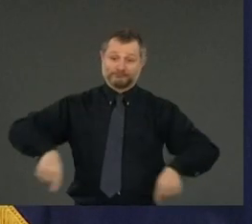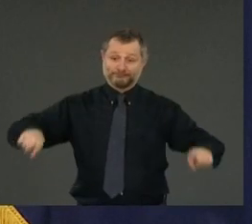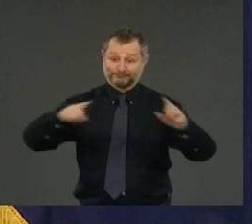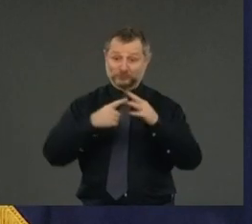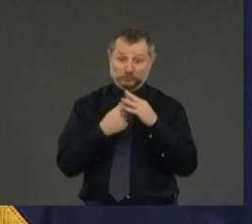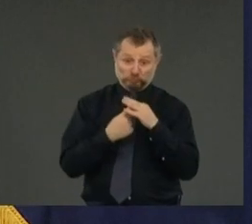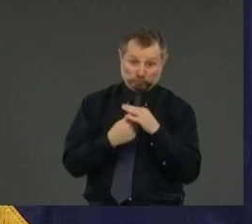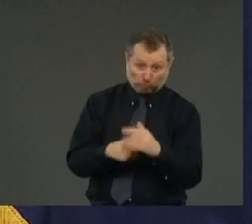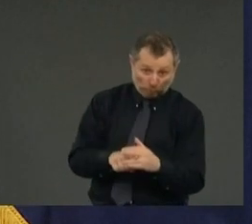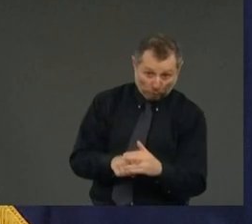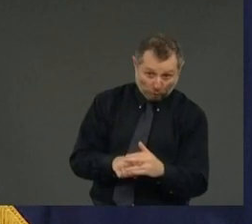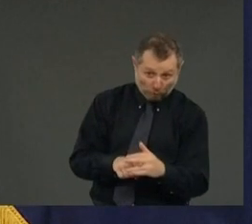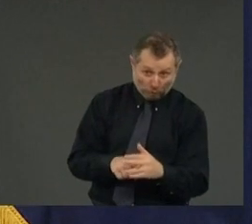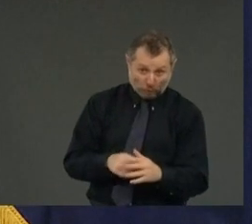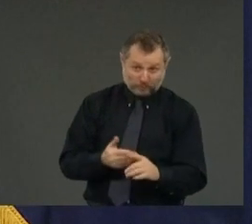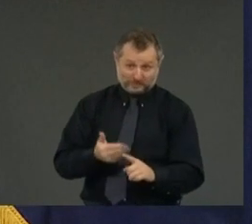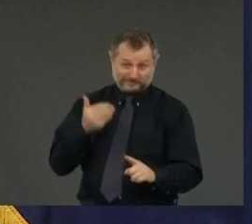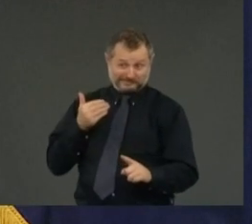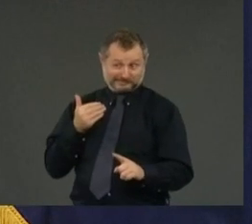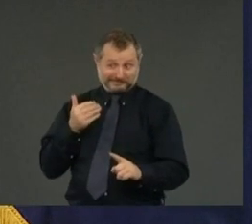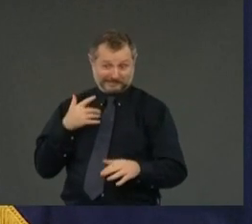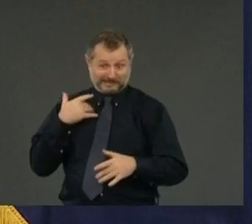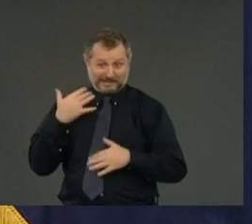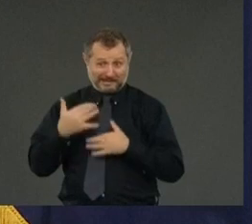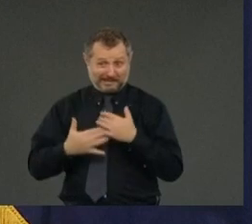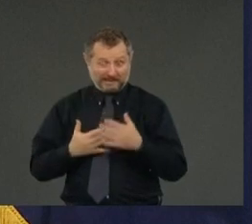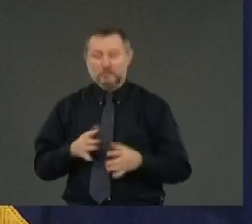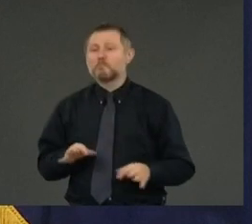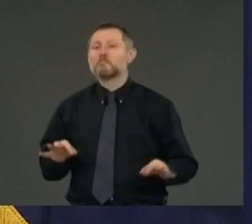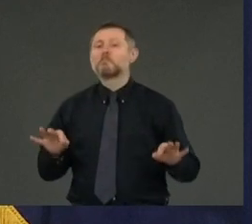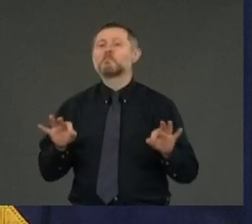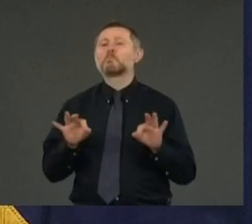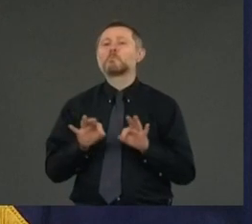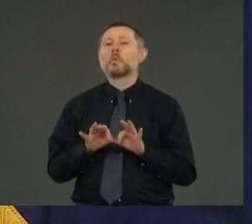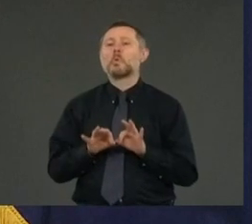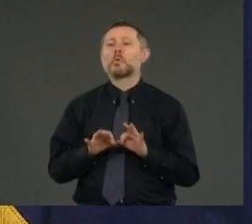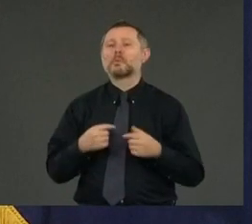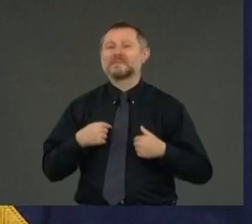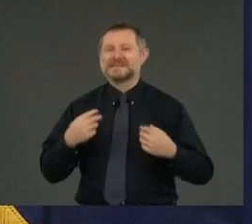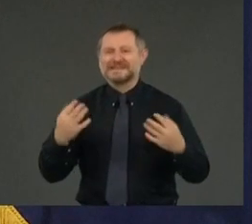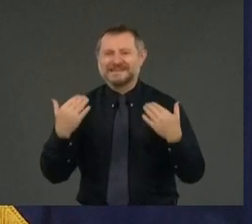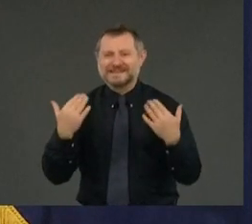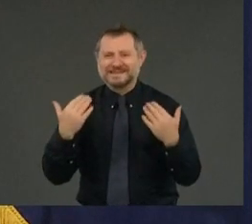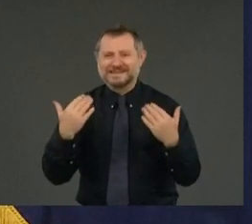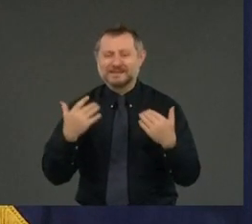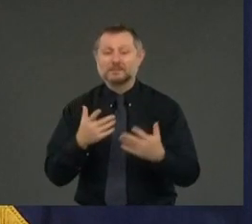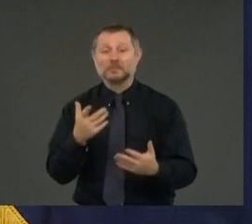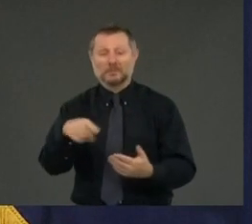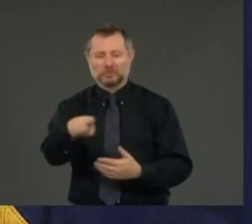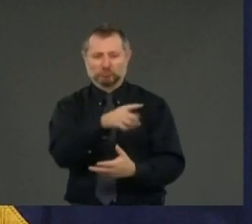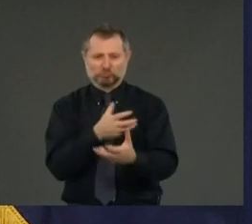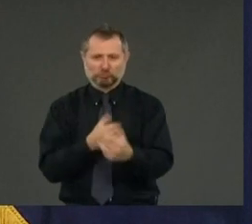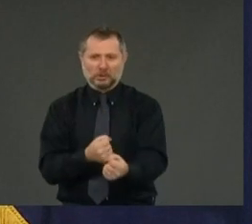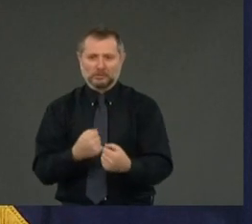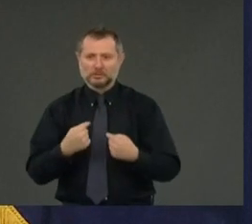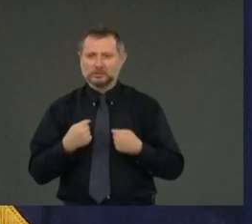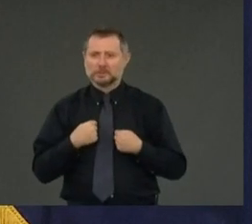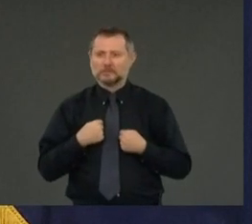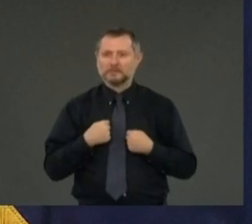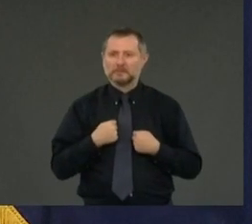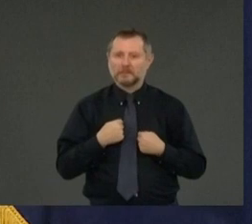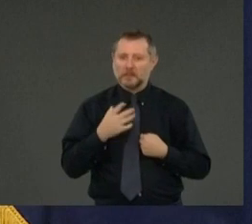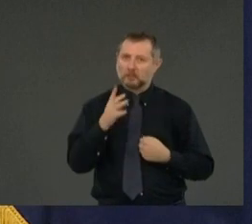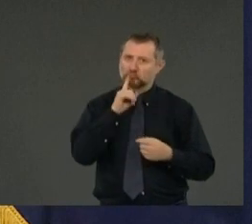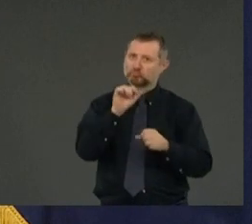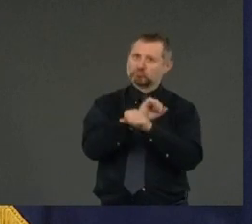started, it was very important for me to have credibility with people. So much of what they hear now